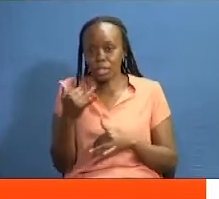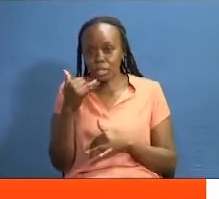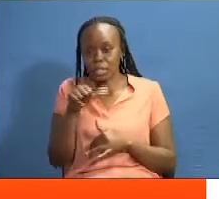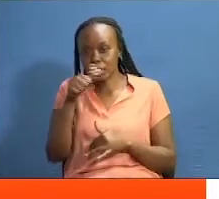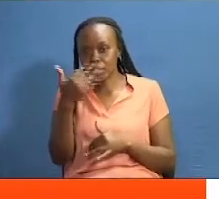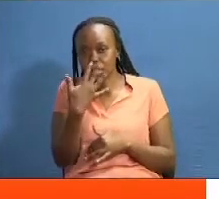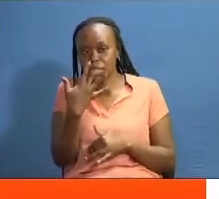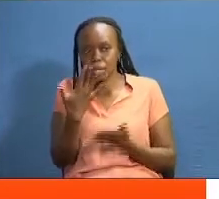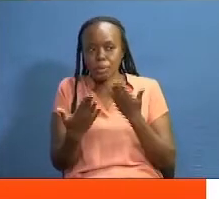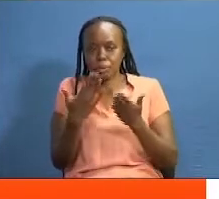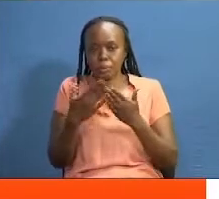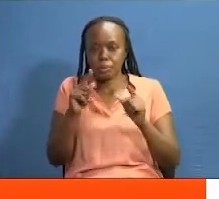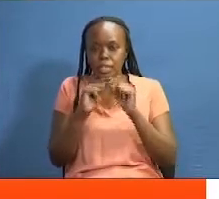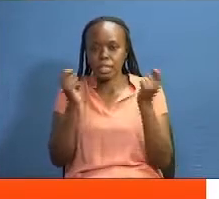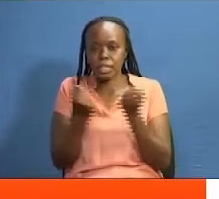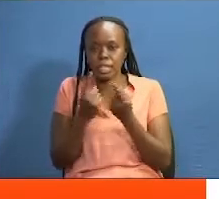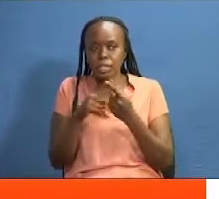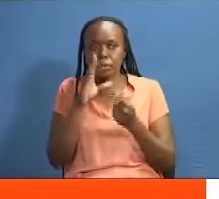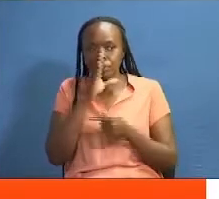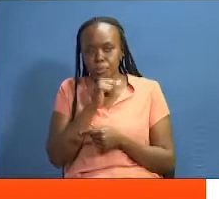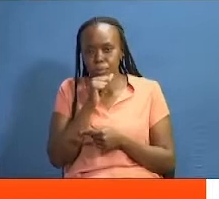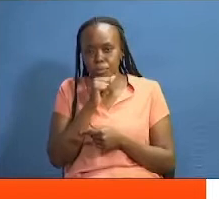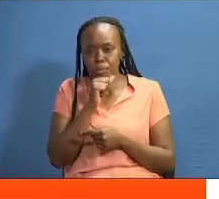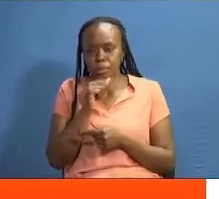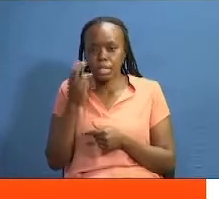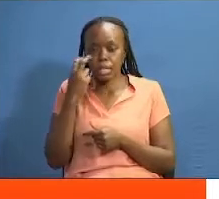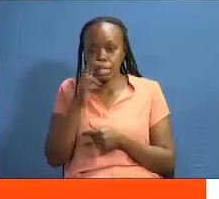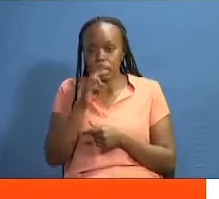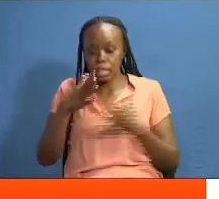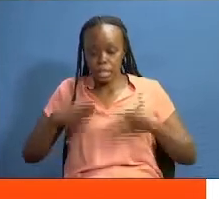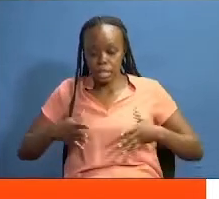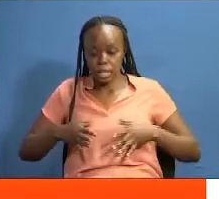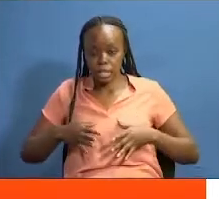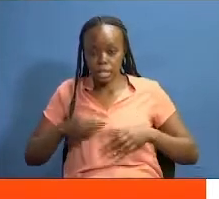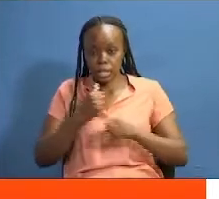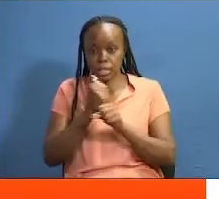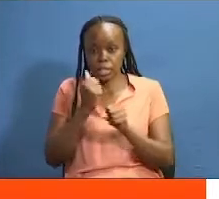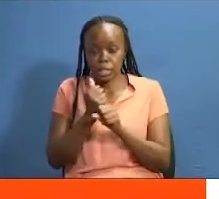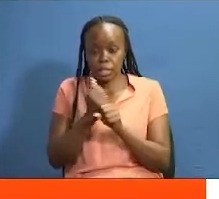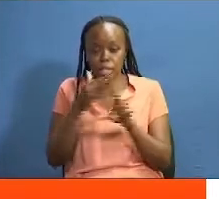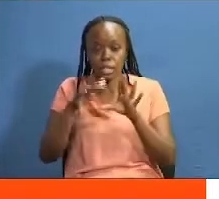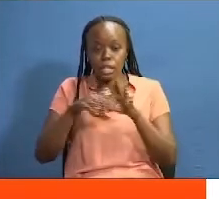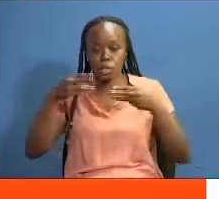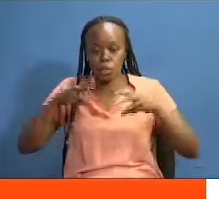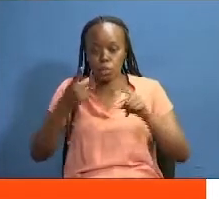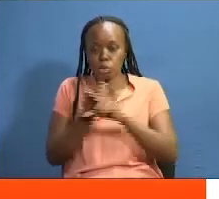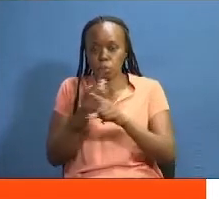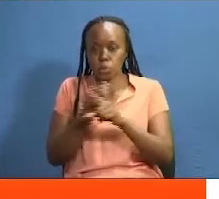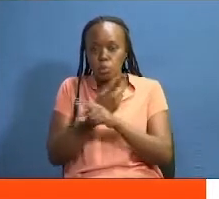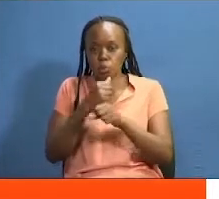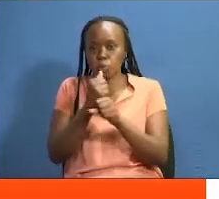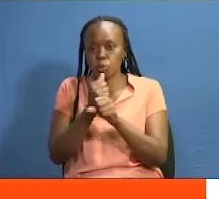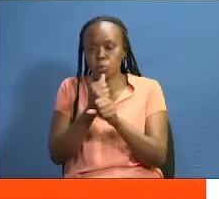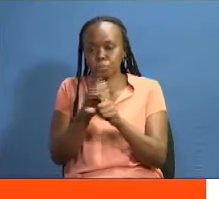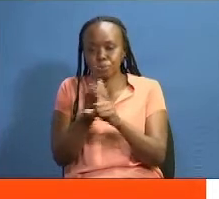another thing probably, maybe as we try to wind up this, we've seen people, working in a different profession, a